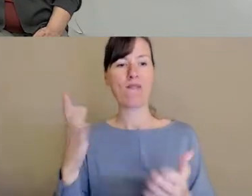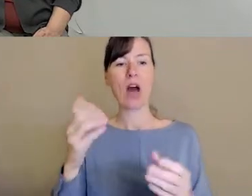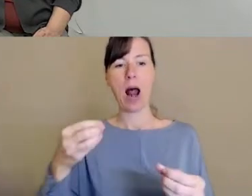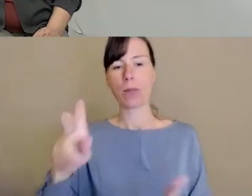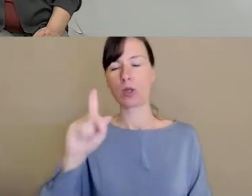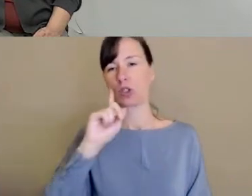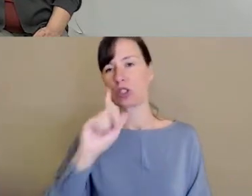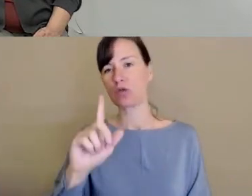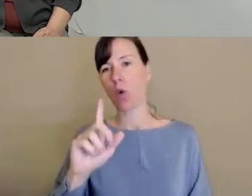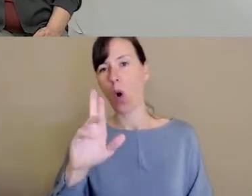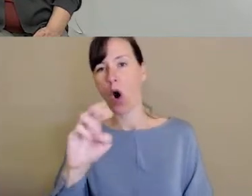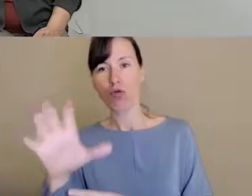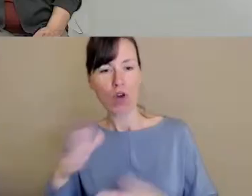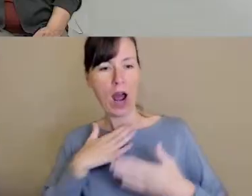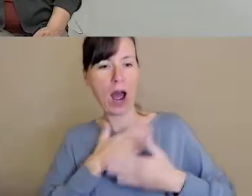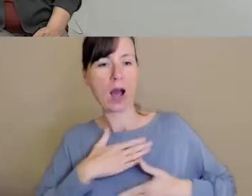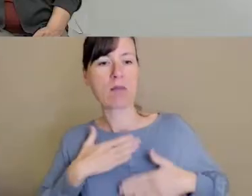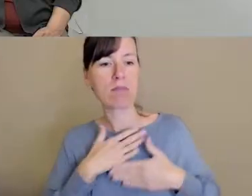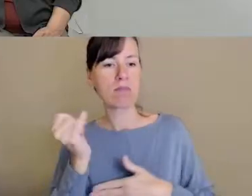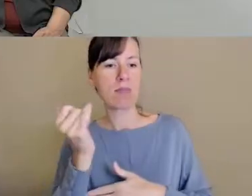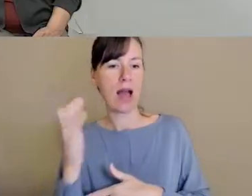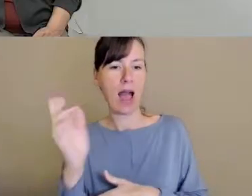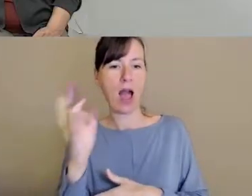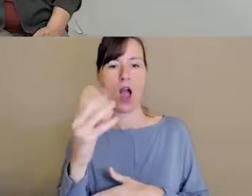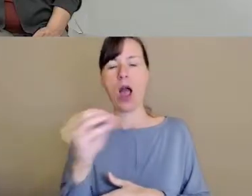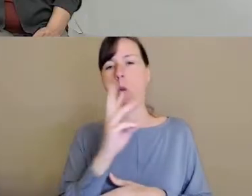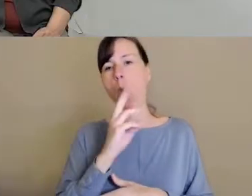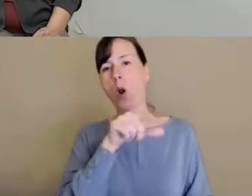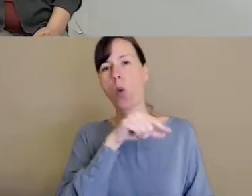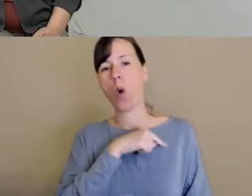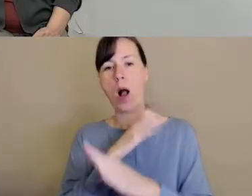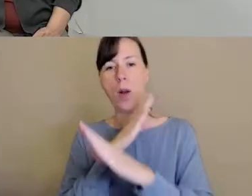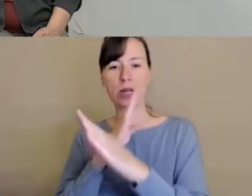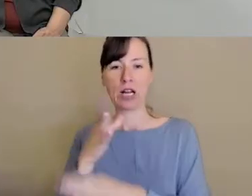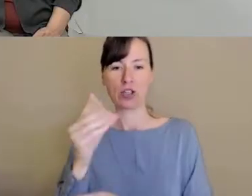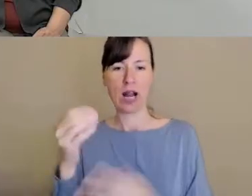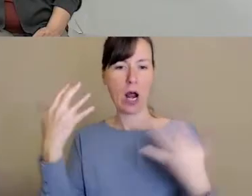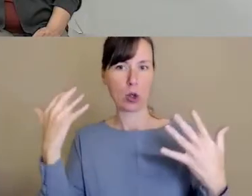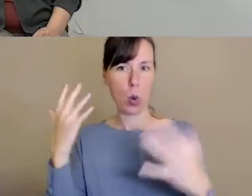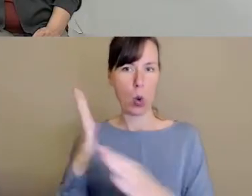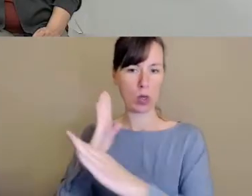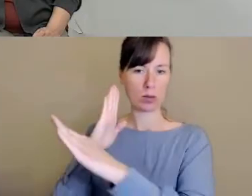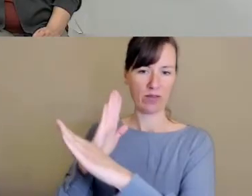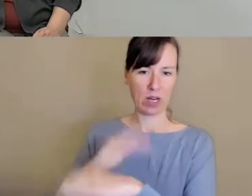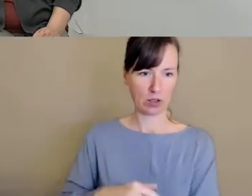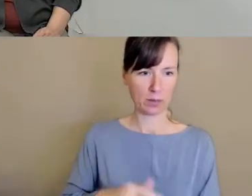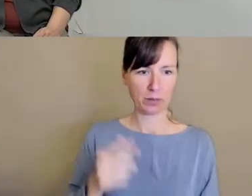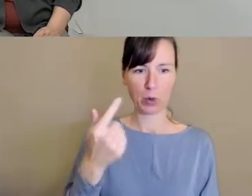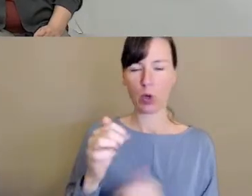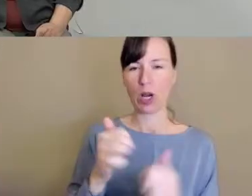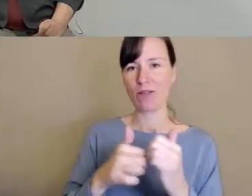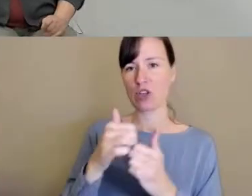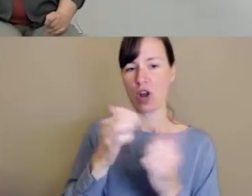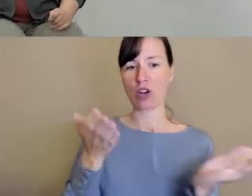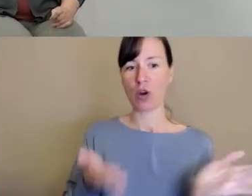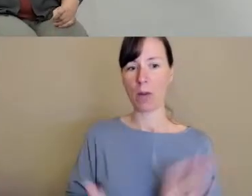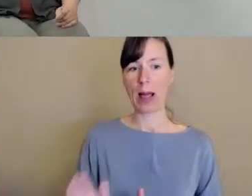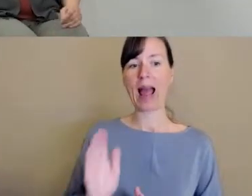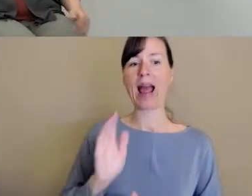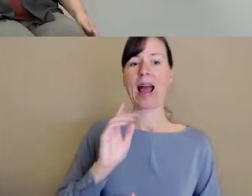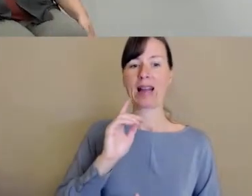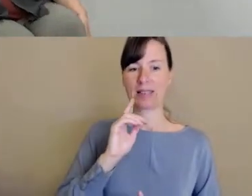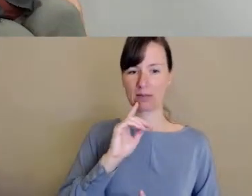it as one of our natural area hubs and an environmental education area. Part of this remnant woodland is owned